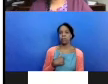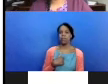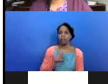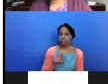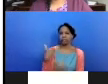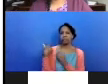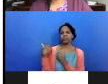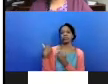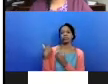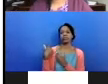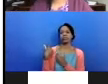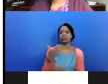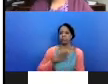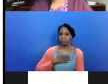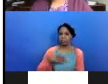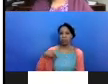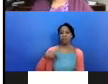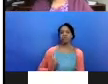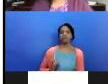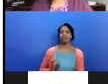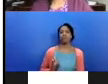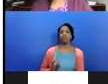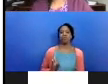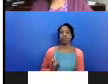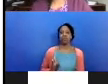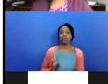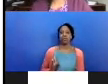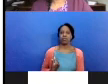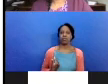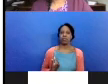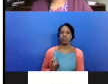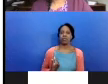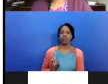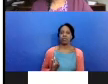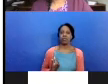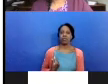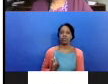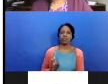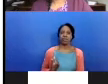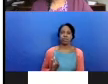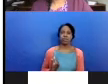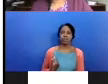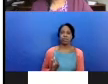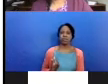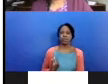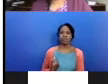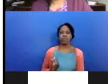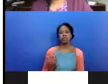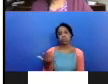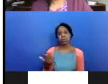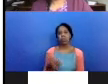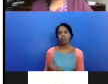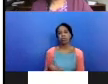and that there's an excuse for abuse. So him wanting to go back and attempt that is an important part of the work when